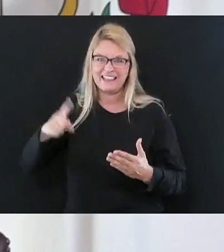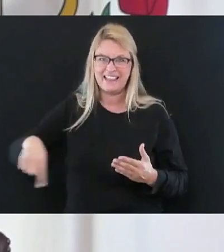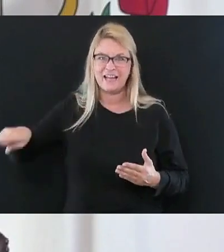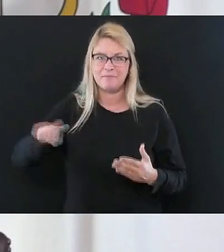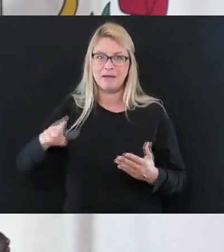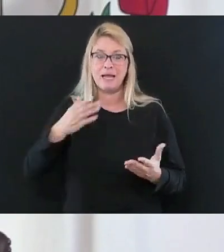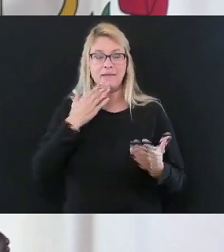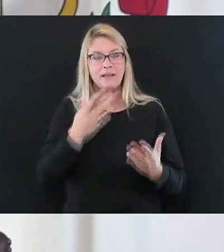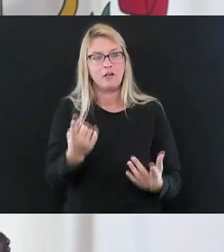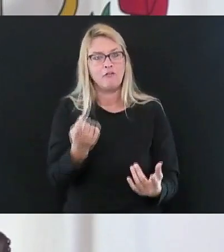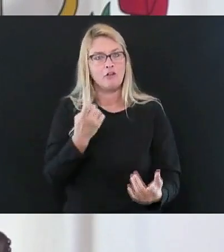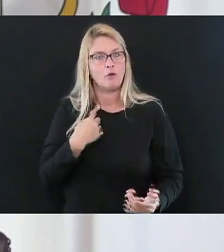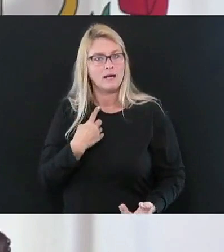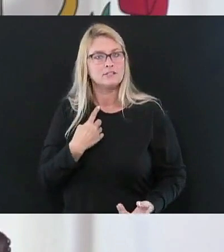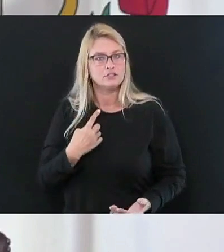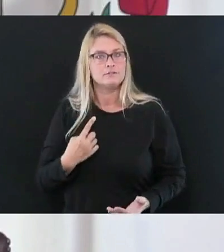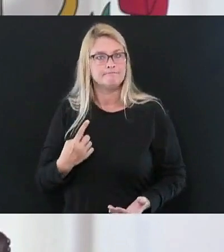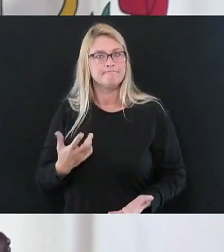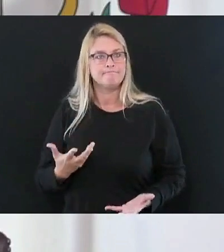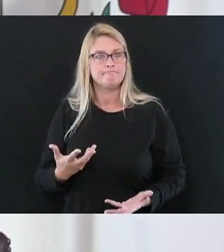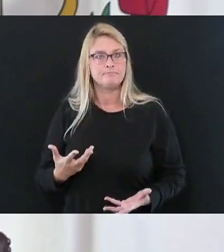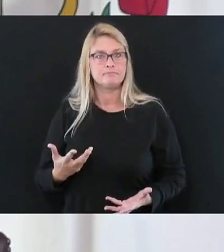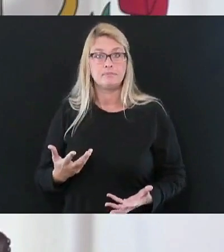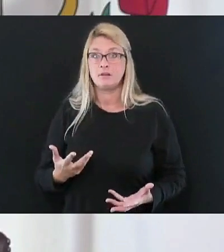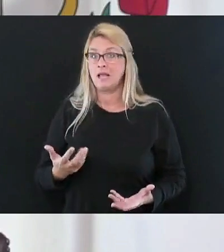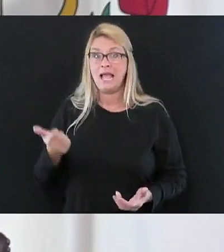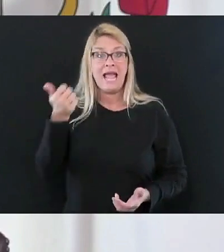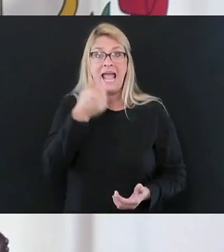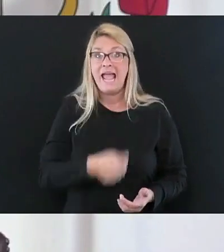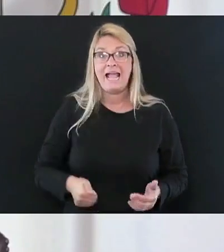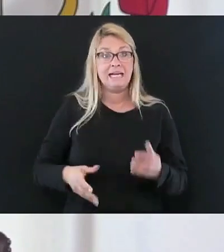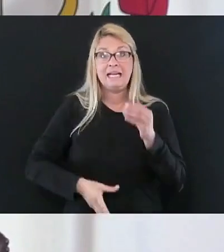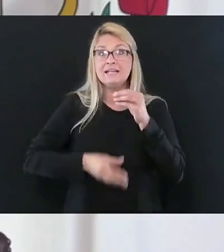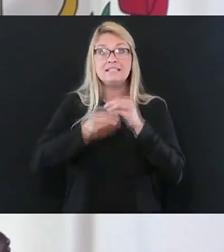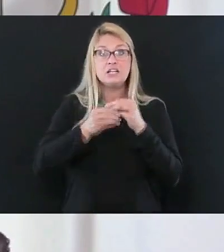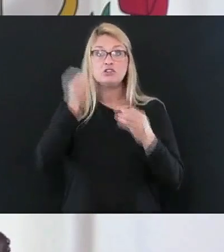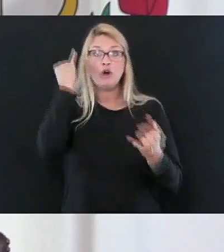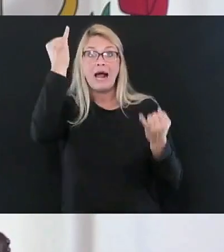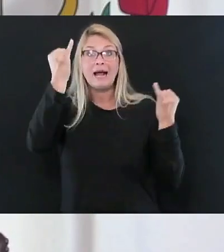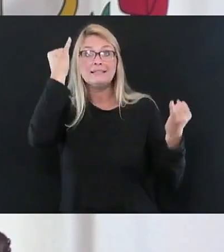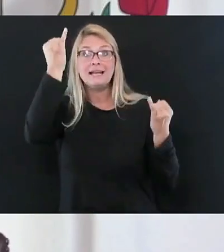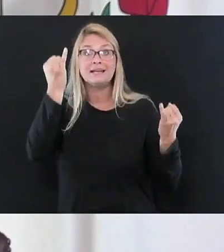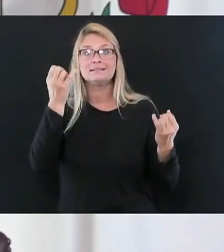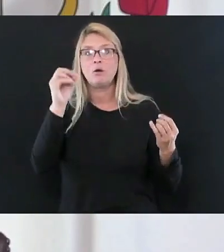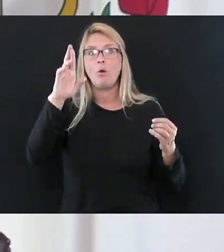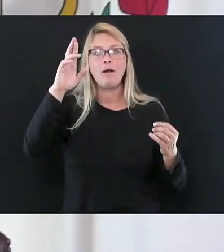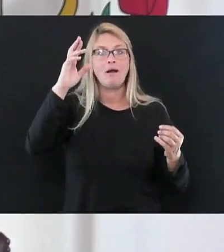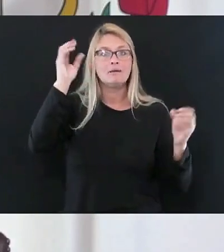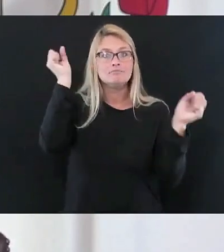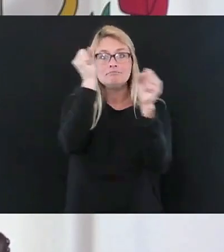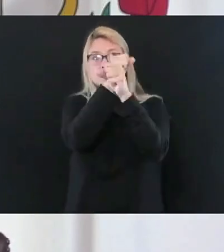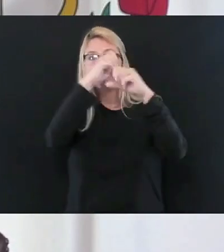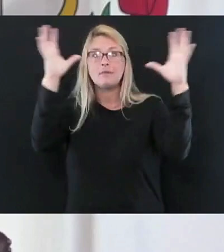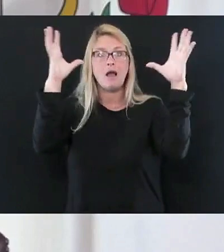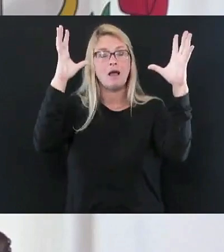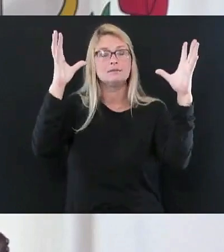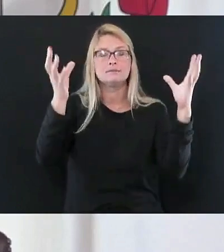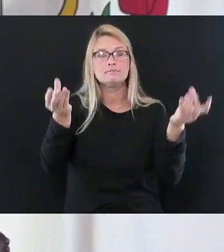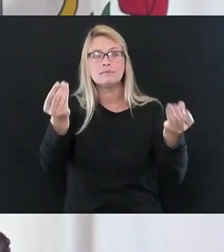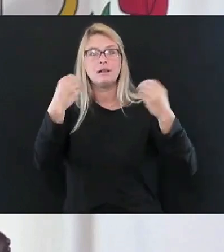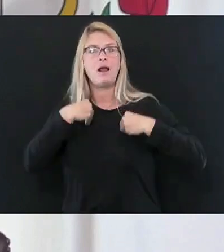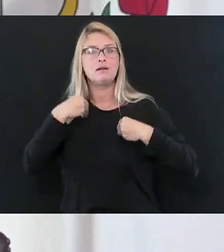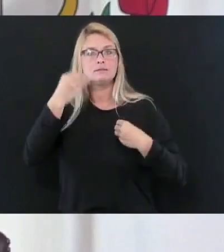for the question. And I know that they'll take any additional thoughts and ideas, and we're continuing to evolve and make things better.